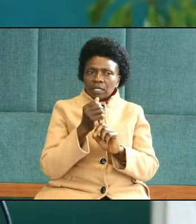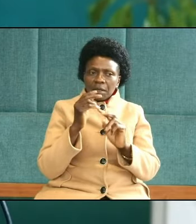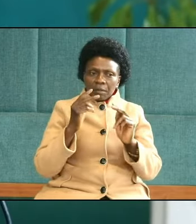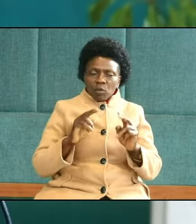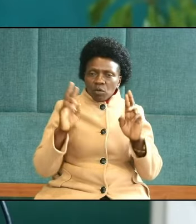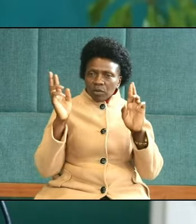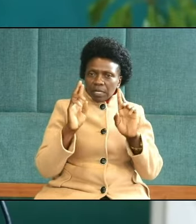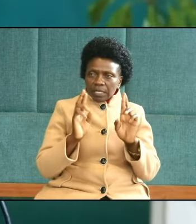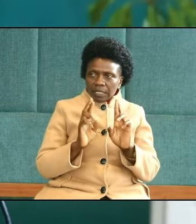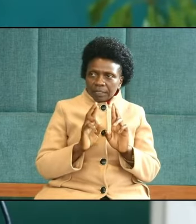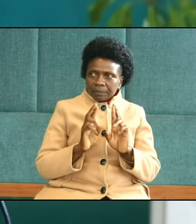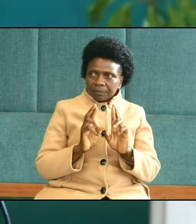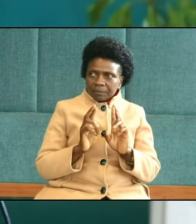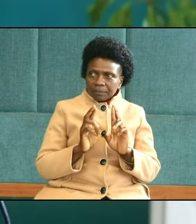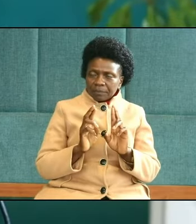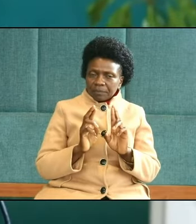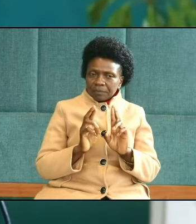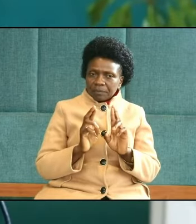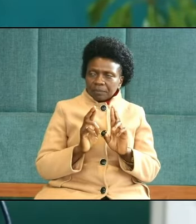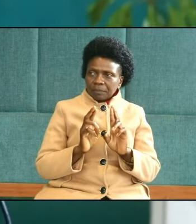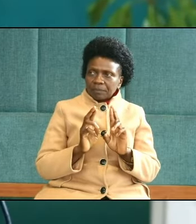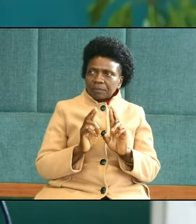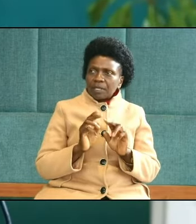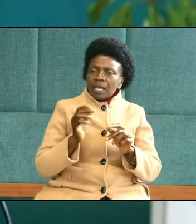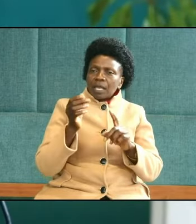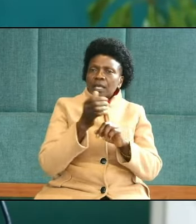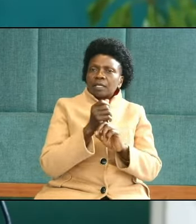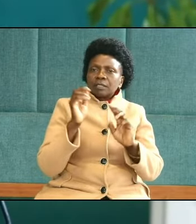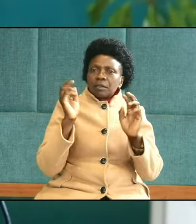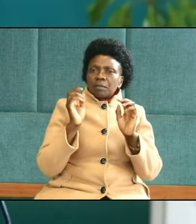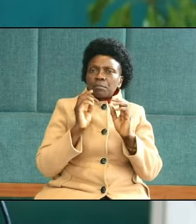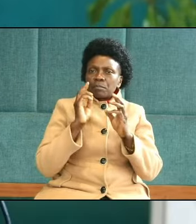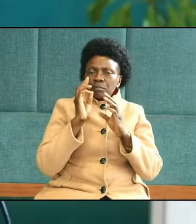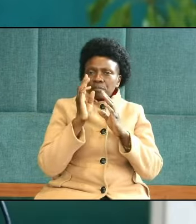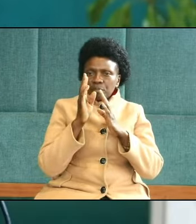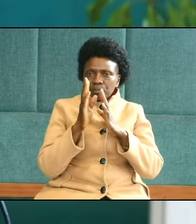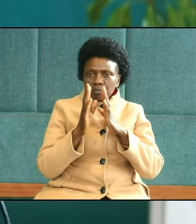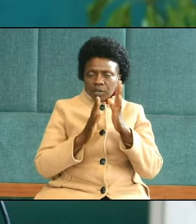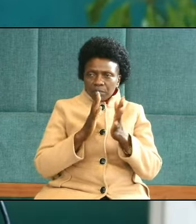Sins confessed. Debts repaid. People need to be what?